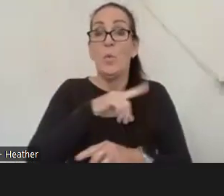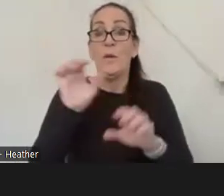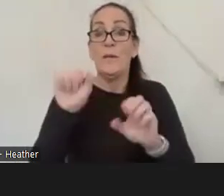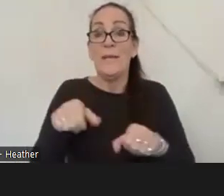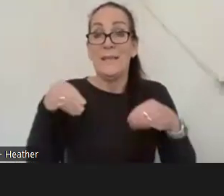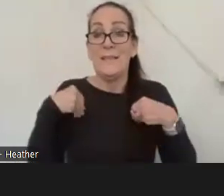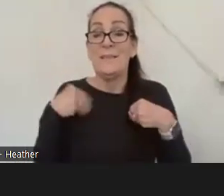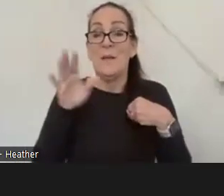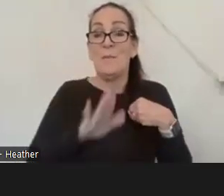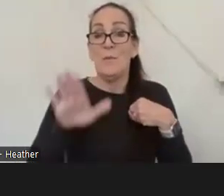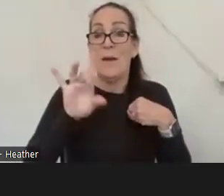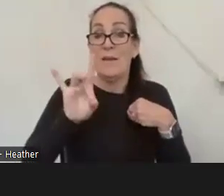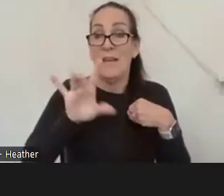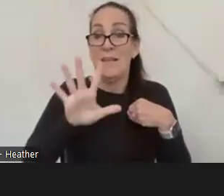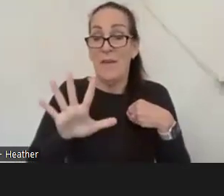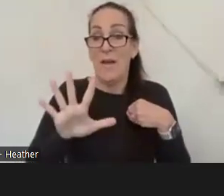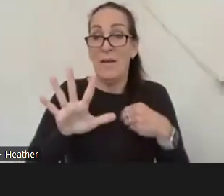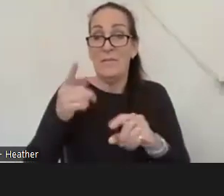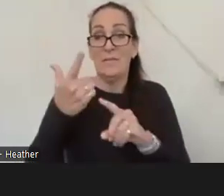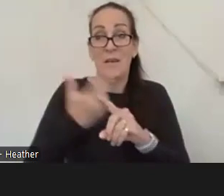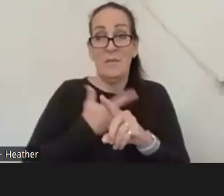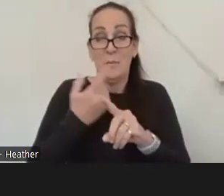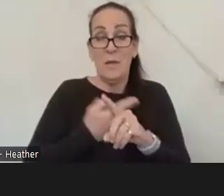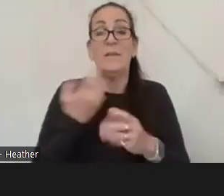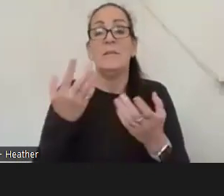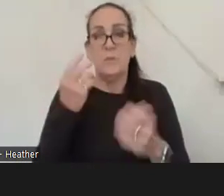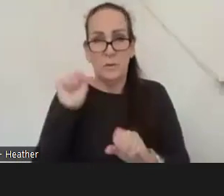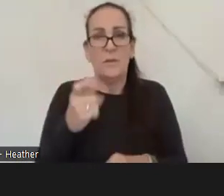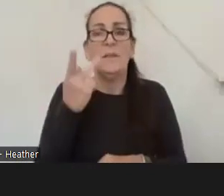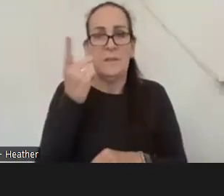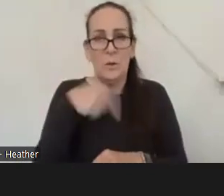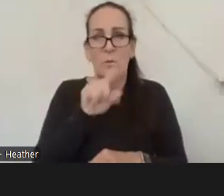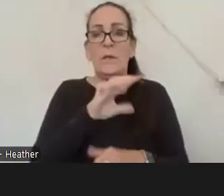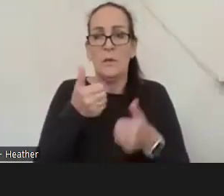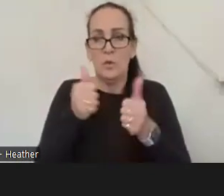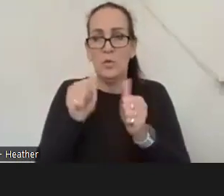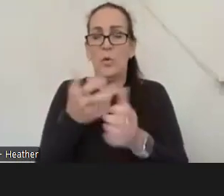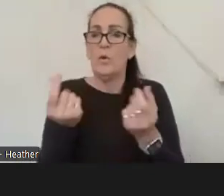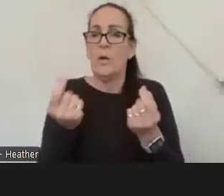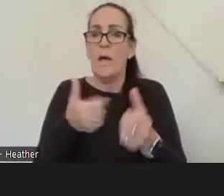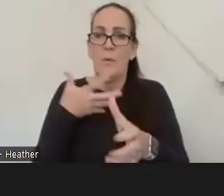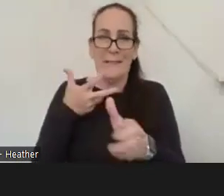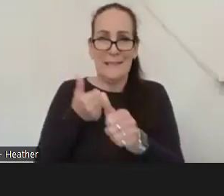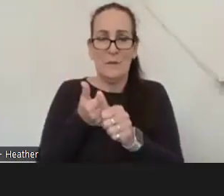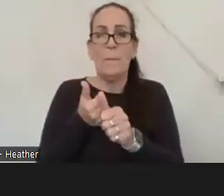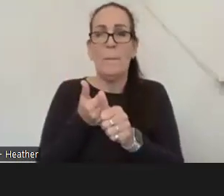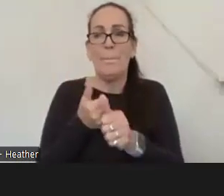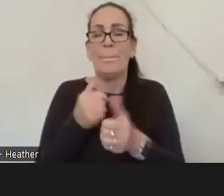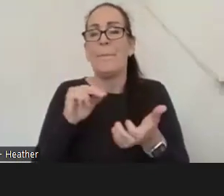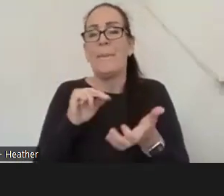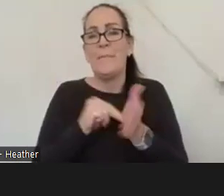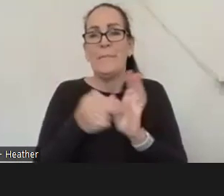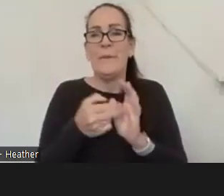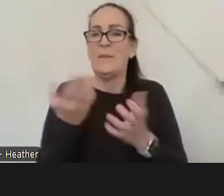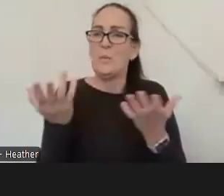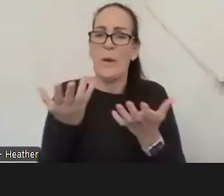a month. So you can see that we are constantly trying to catch up, and that's just because of the number of staff that we have.